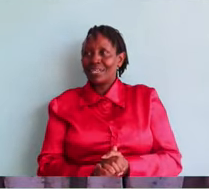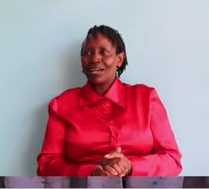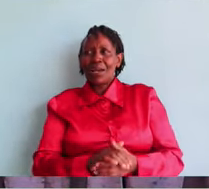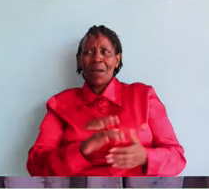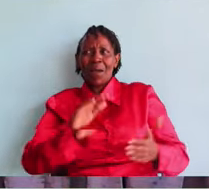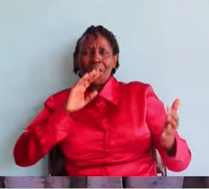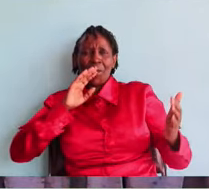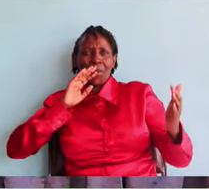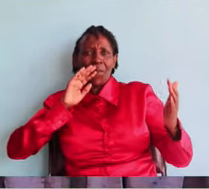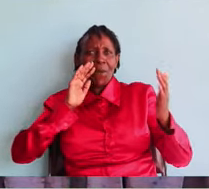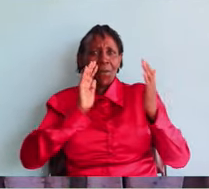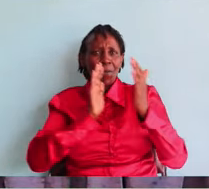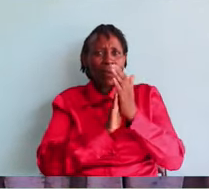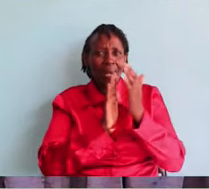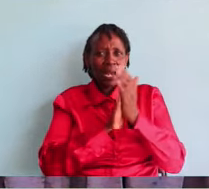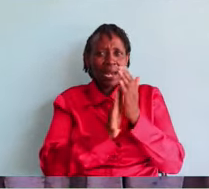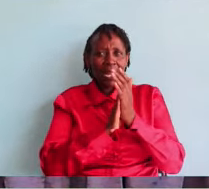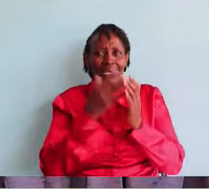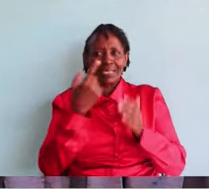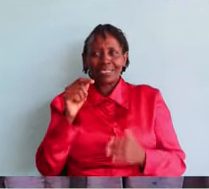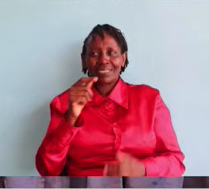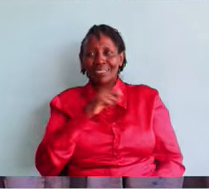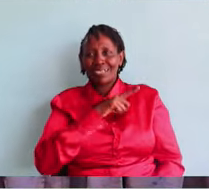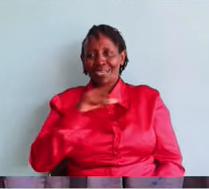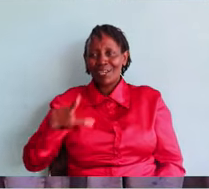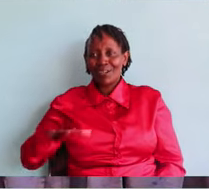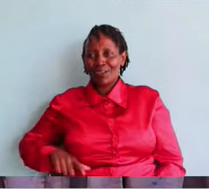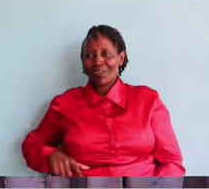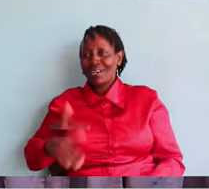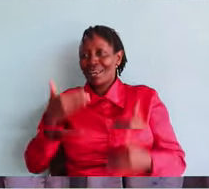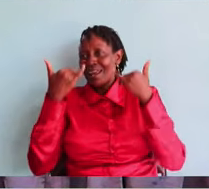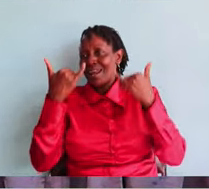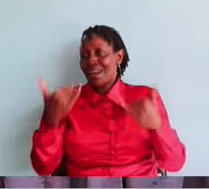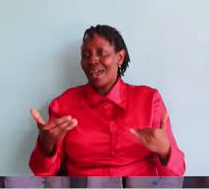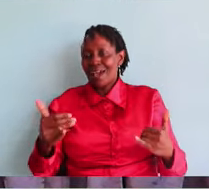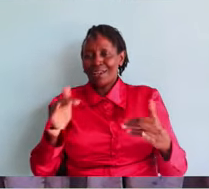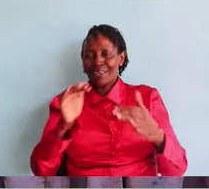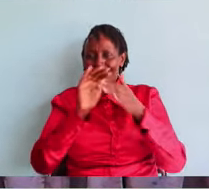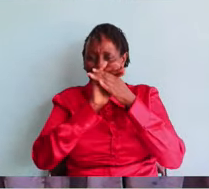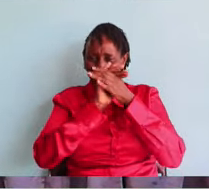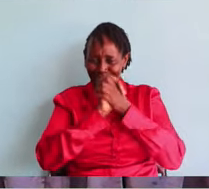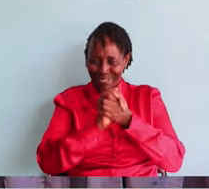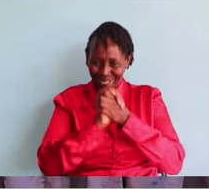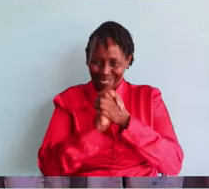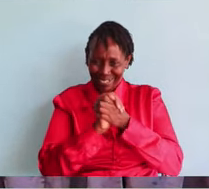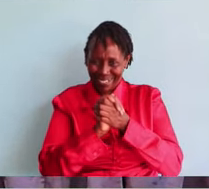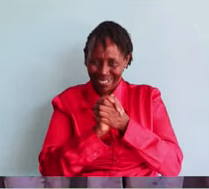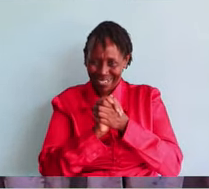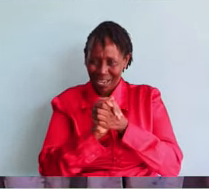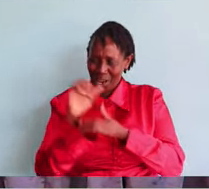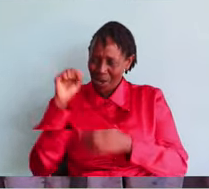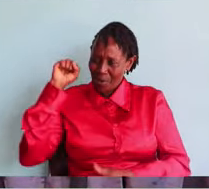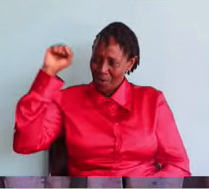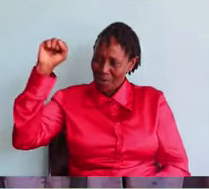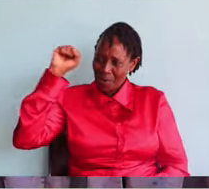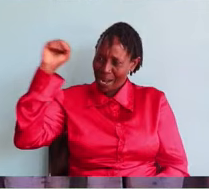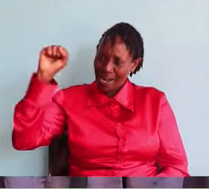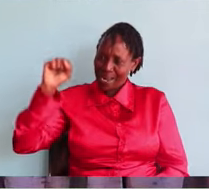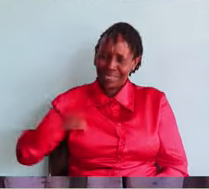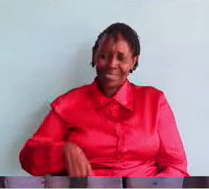Praise the Lord. It's now become a greeting, right? Because even in political rallies, a politician comes and what does he